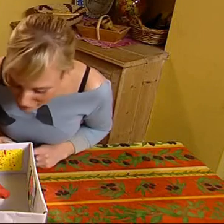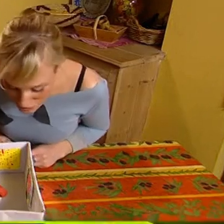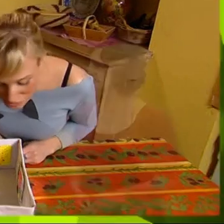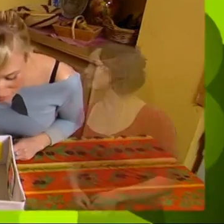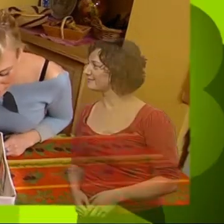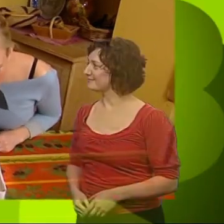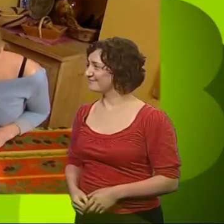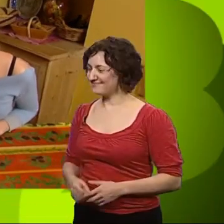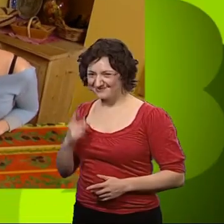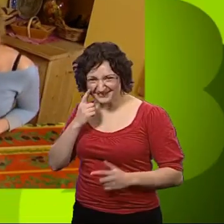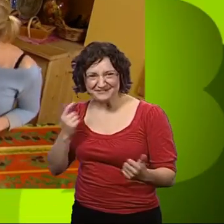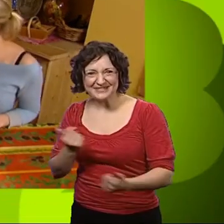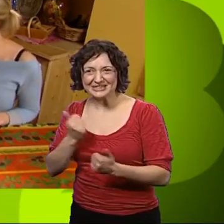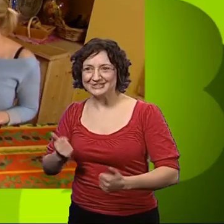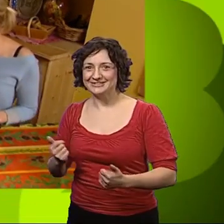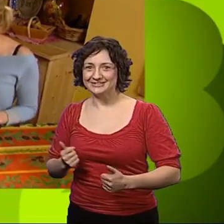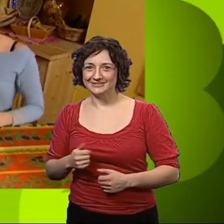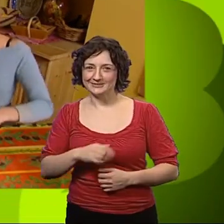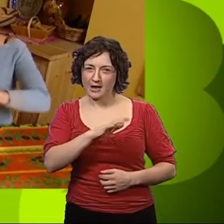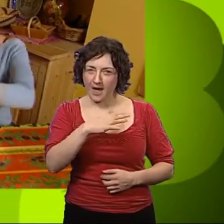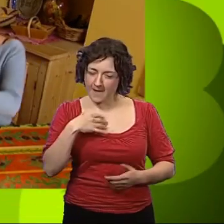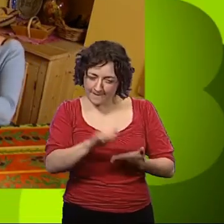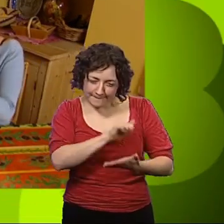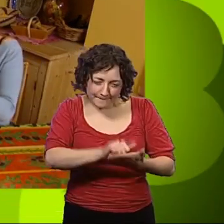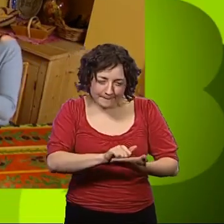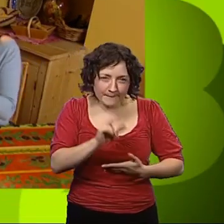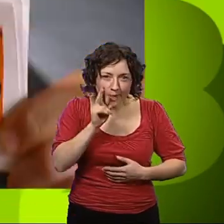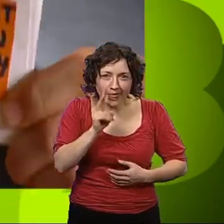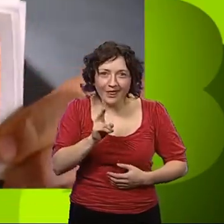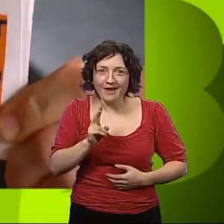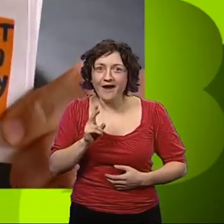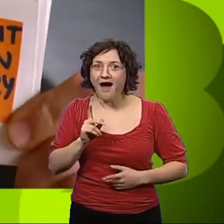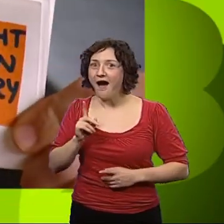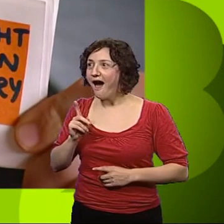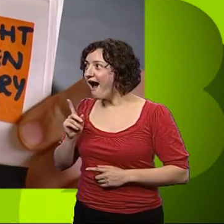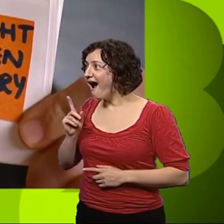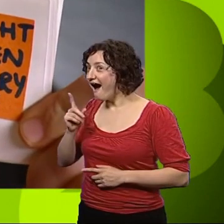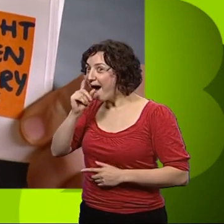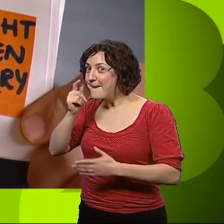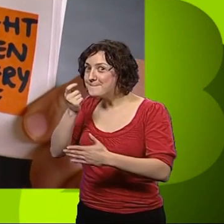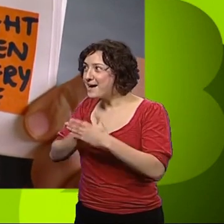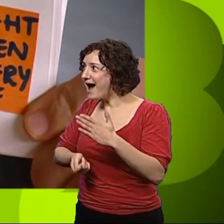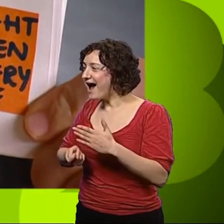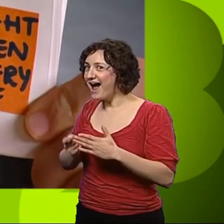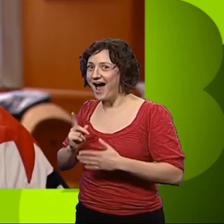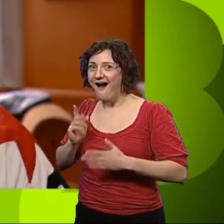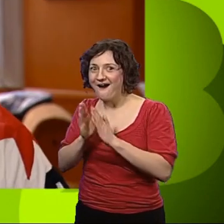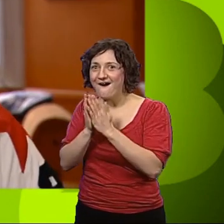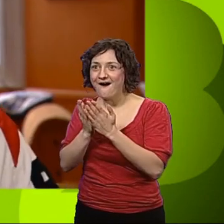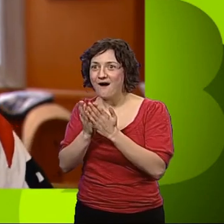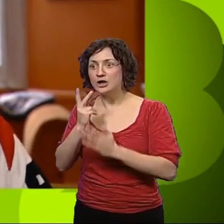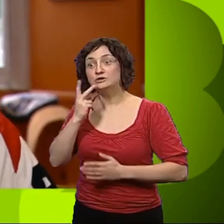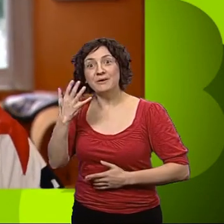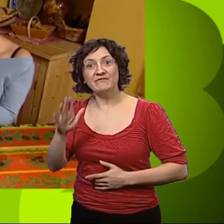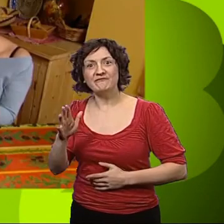That's finished. Yeah, let's take a proper look. Just before you do, can I interest you in a Spate O'Brien gallery guide? Only £2.50.